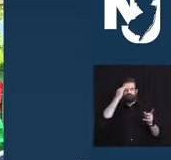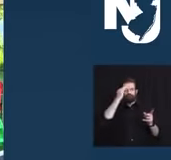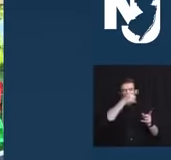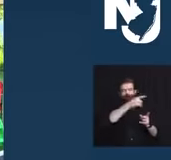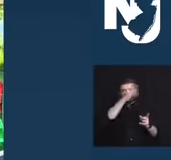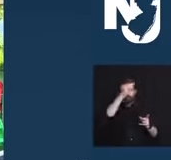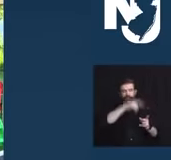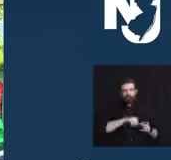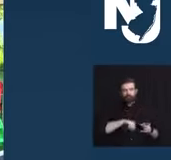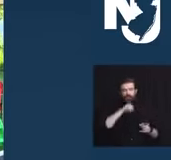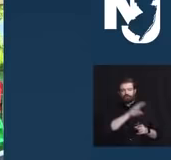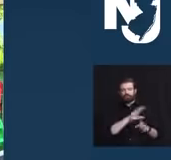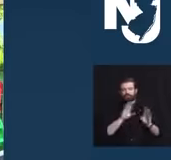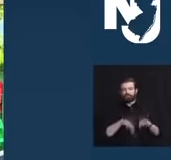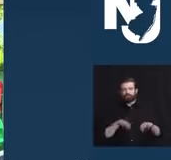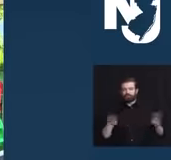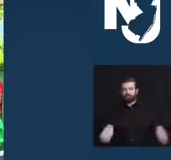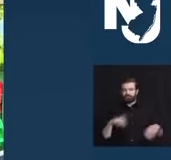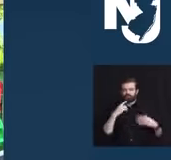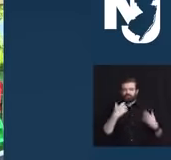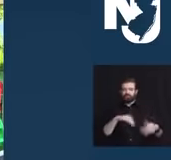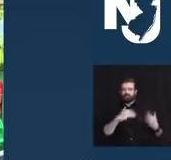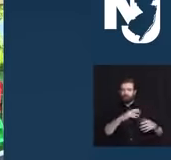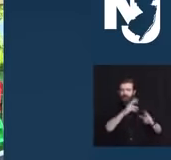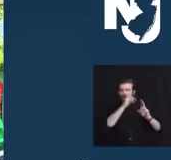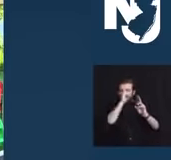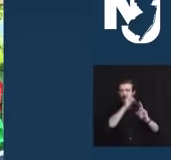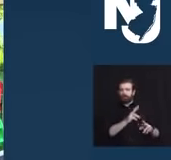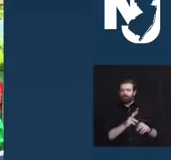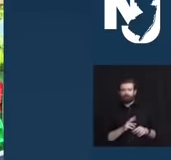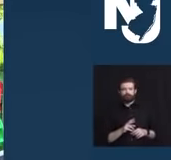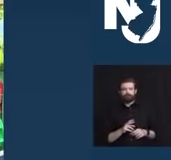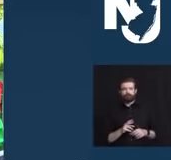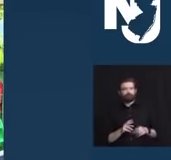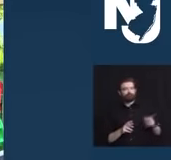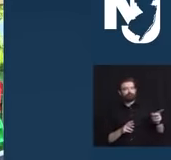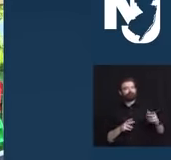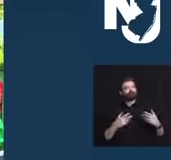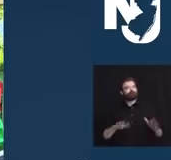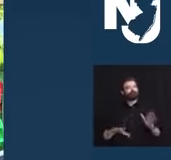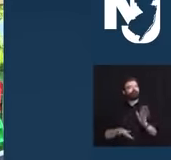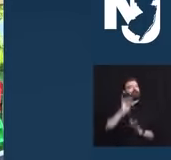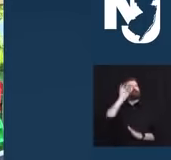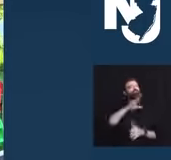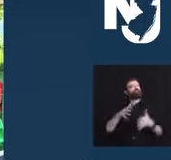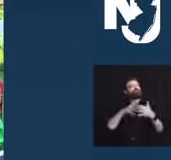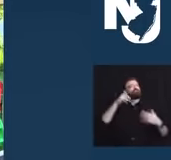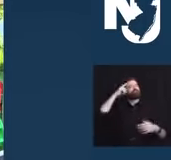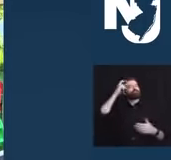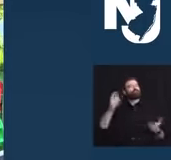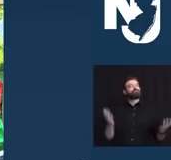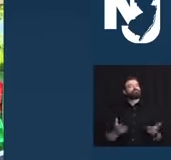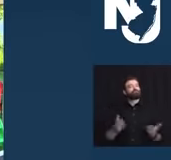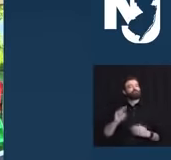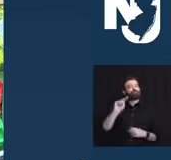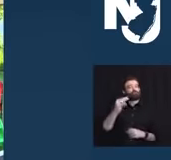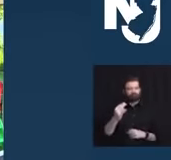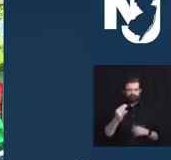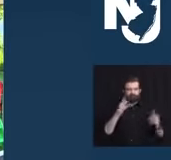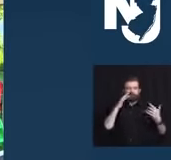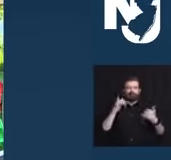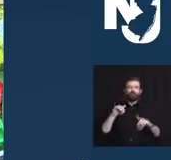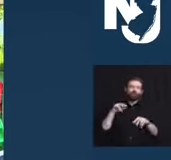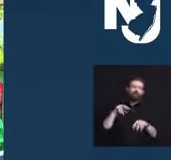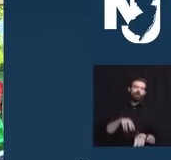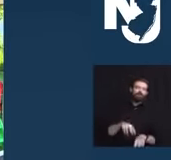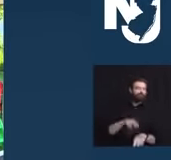are honored that Vito found his American dream in New Jersey, and we know he'll still be watching over his family